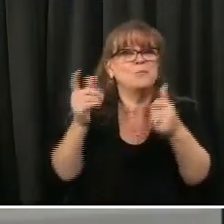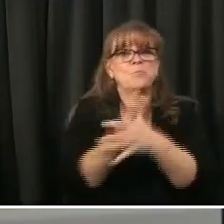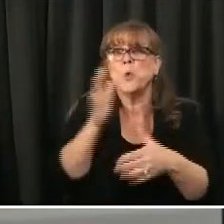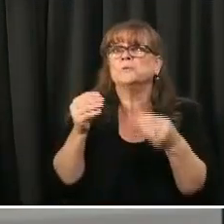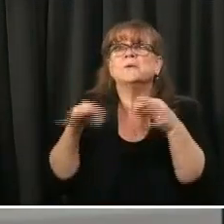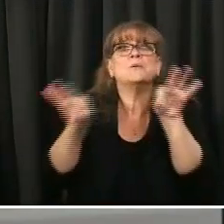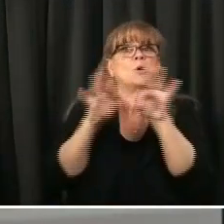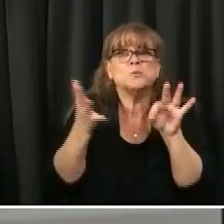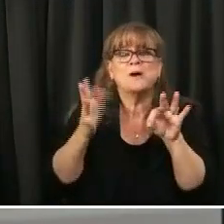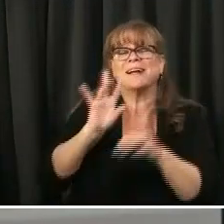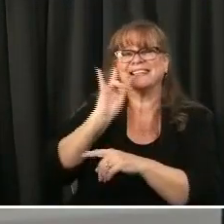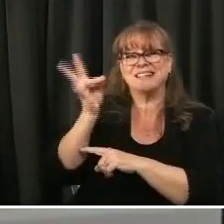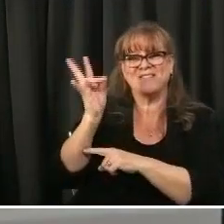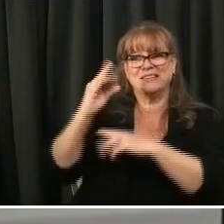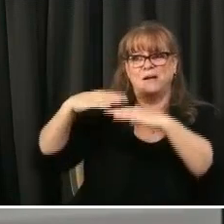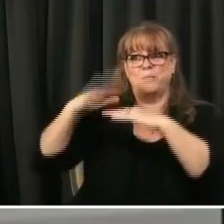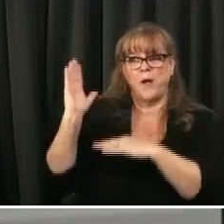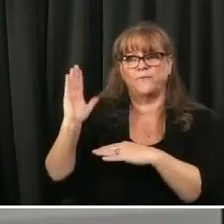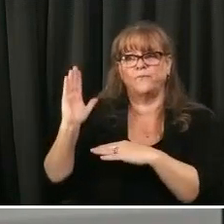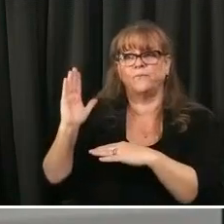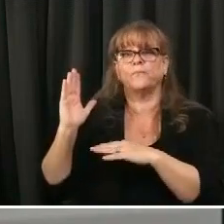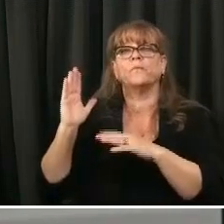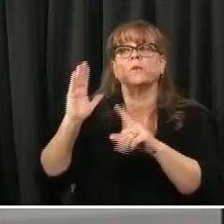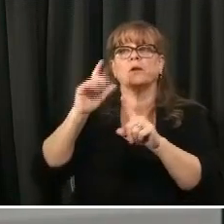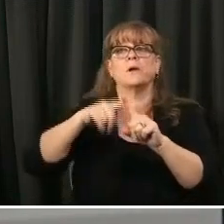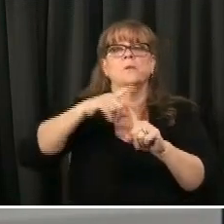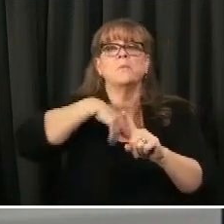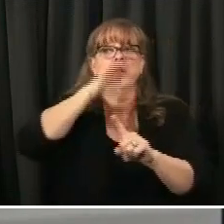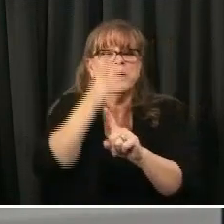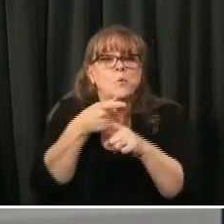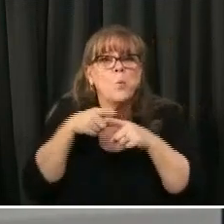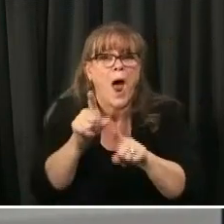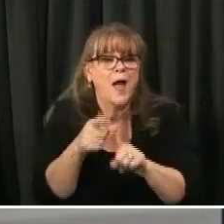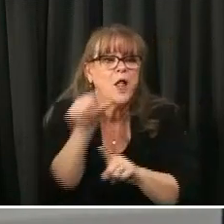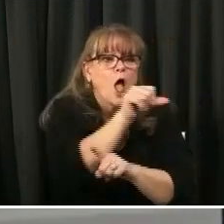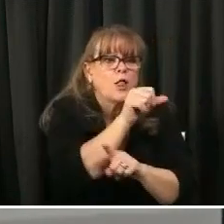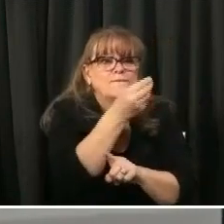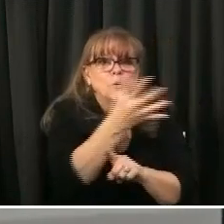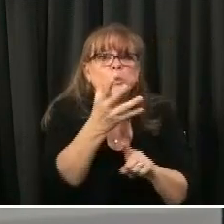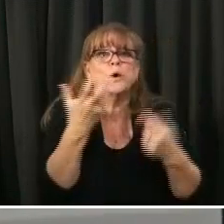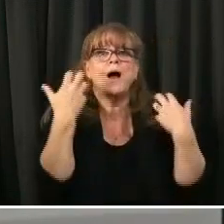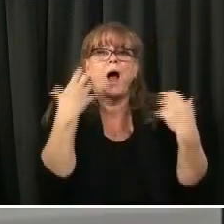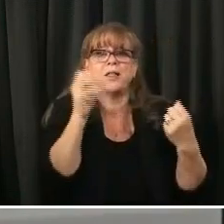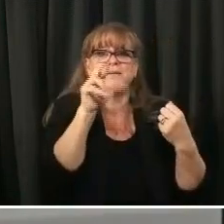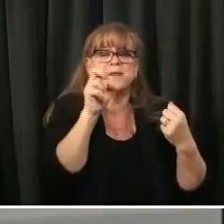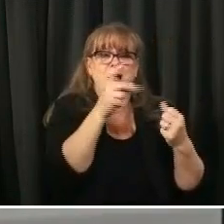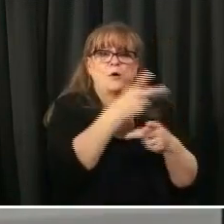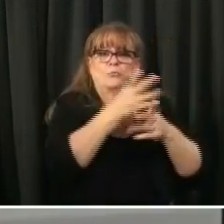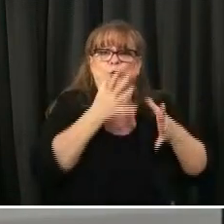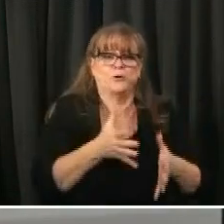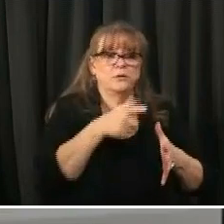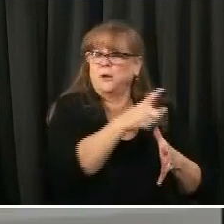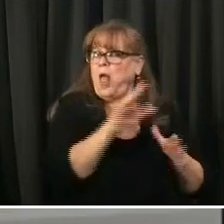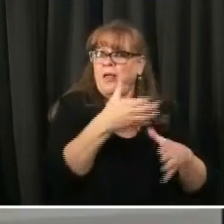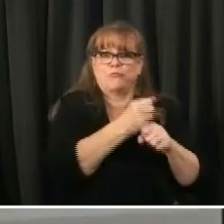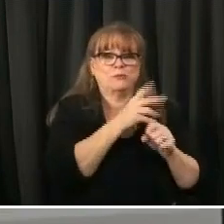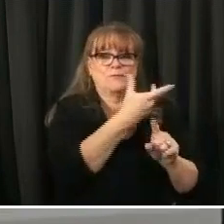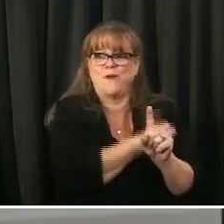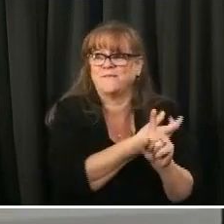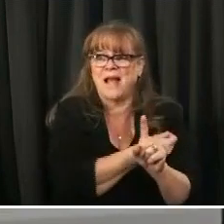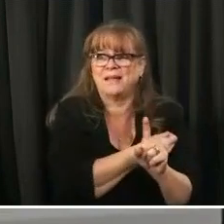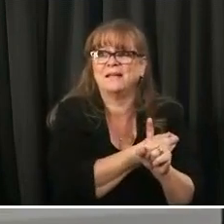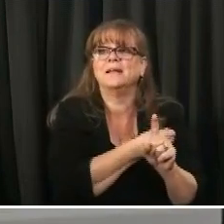healthcare workers that needed to be vaccinated. By the 15th, by today, our highest healthcare risk healthcare workers who work in